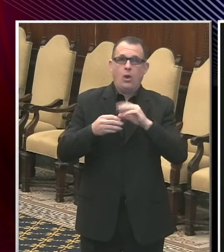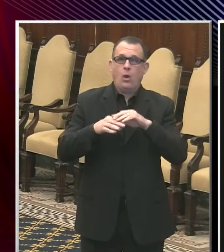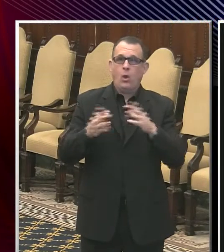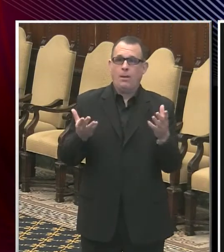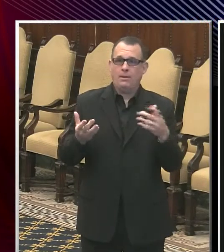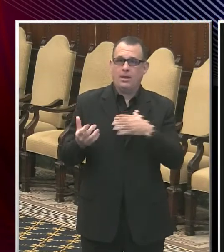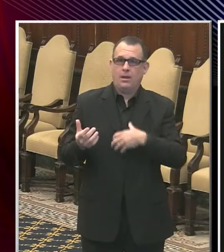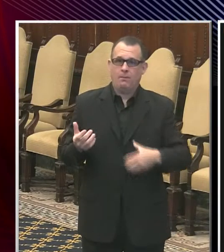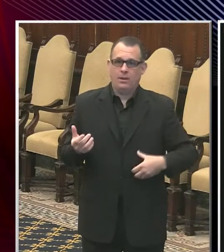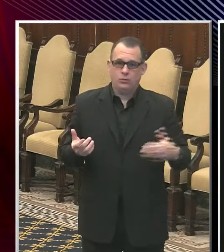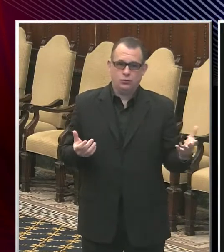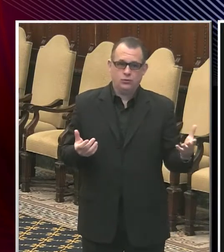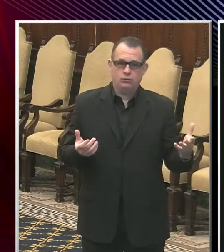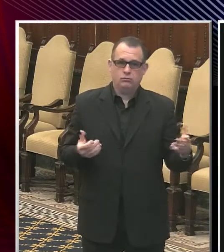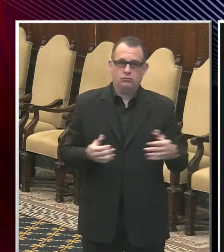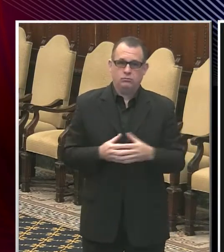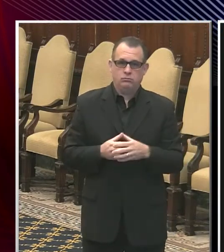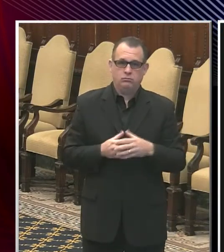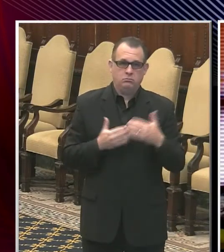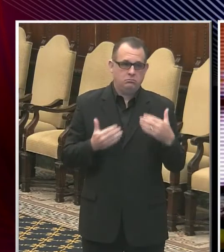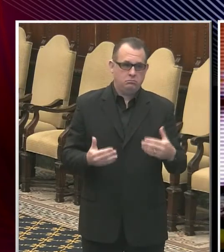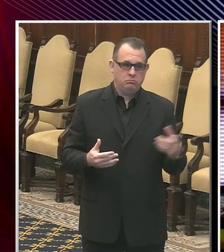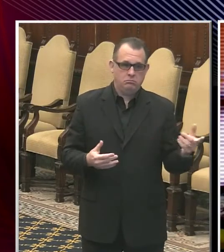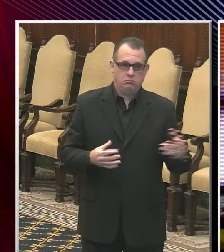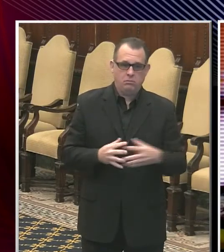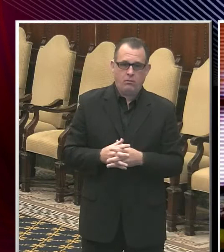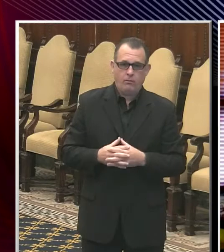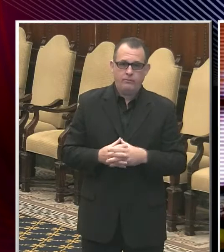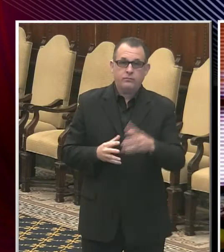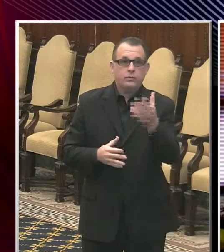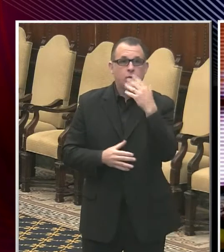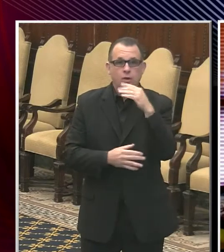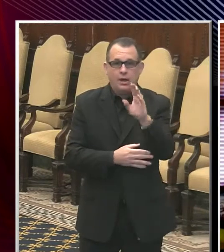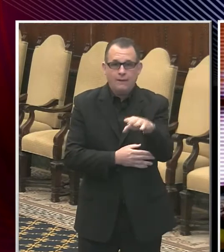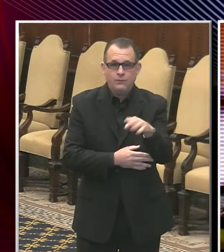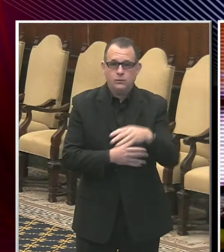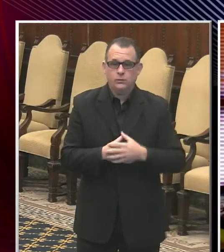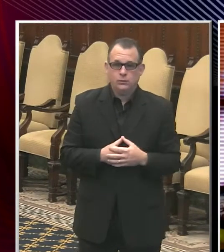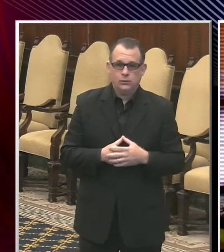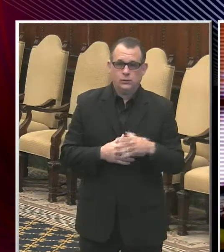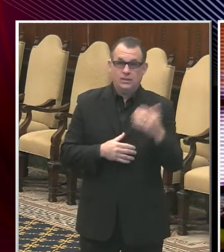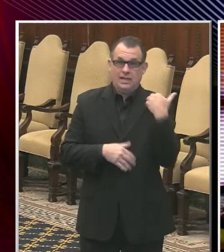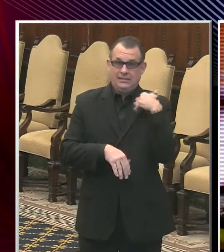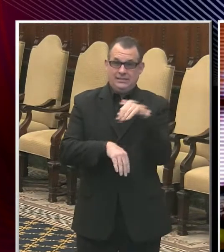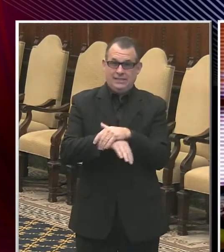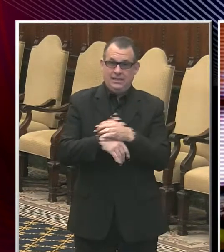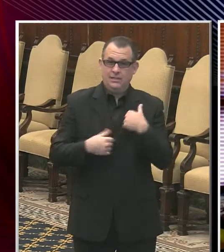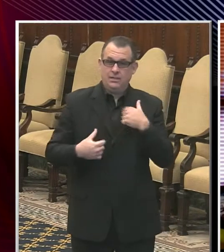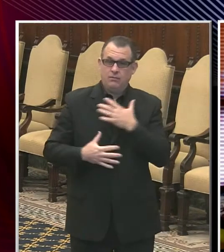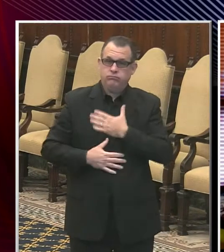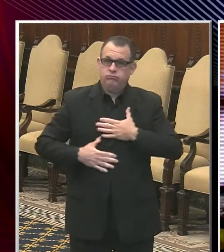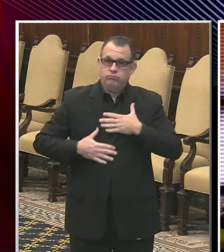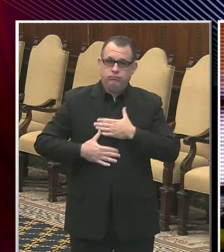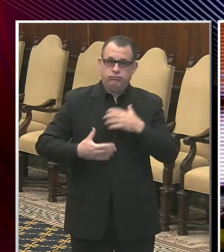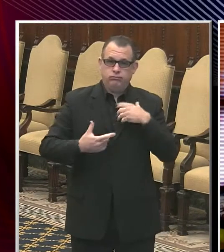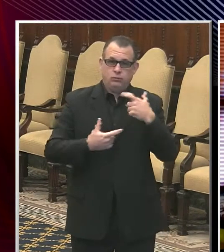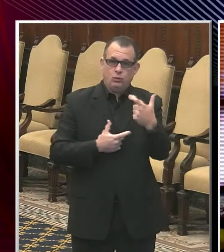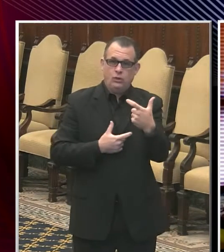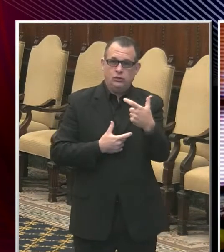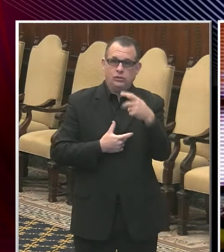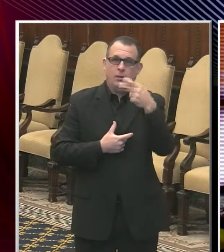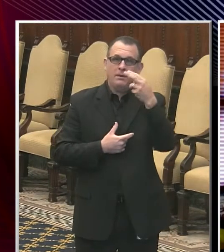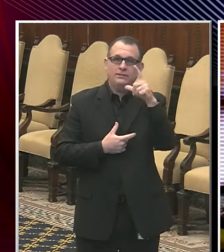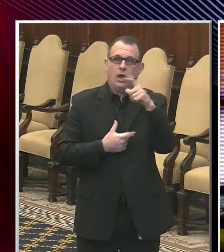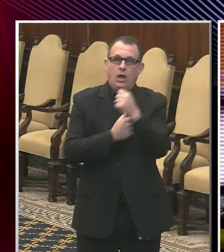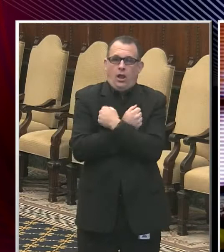Kenney. Mayor, you have the floor. Thanks, Mike. Good afternoon, everybody. Last night, we had the pleasure of watching PHL Love, a